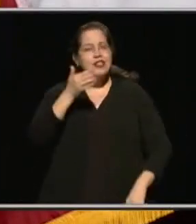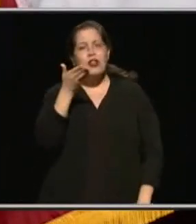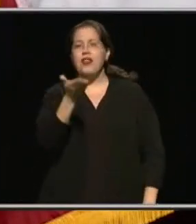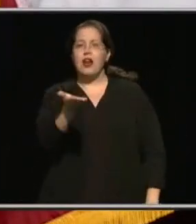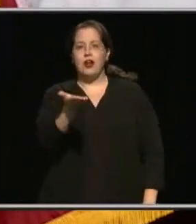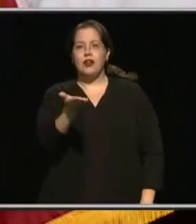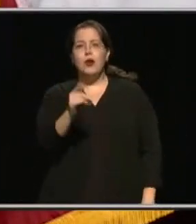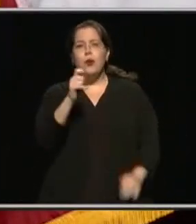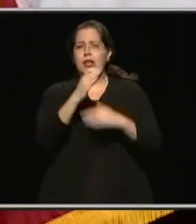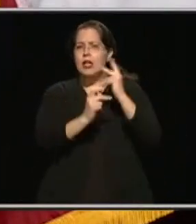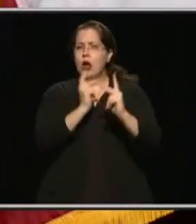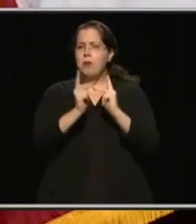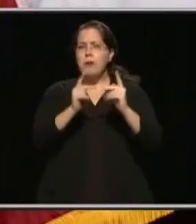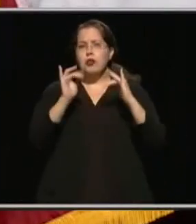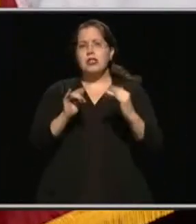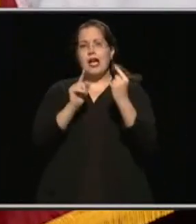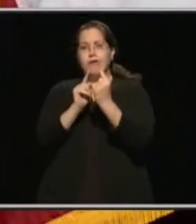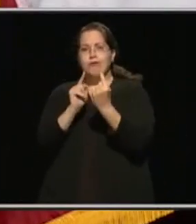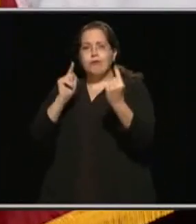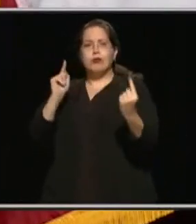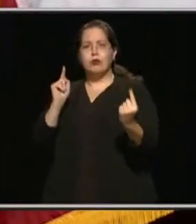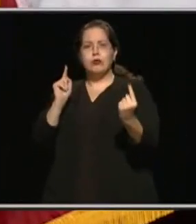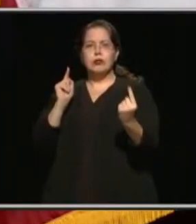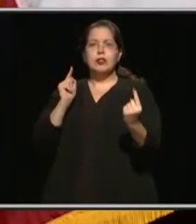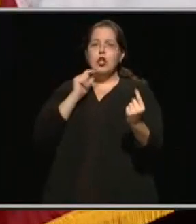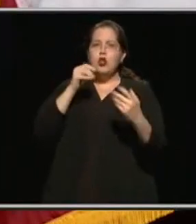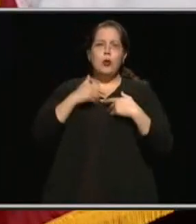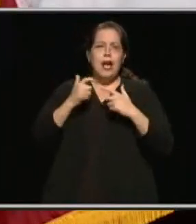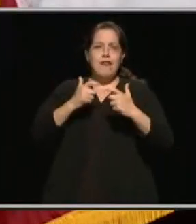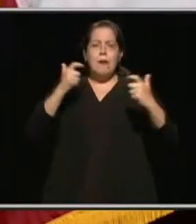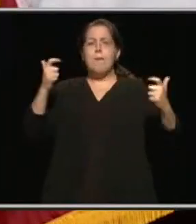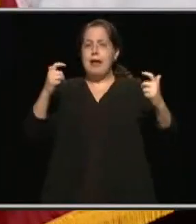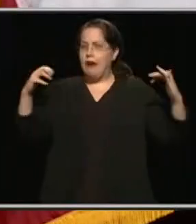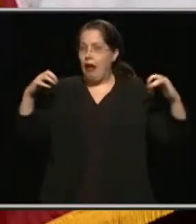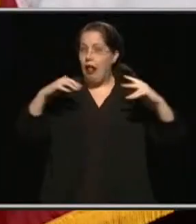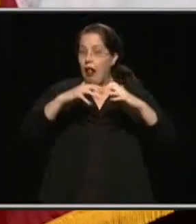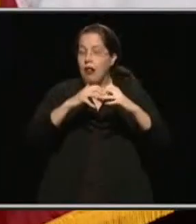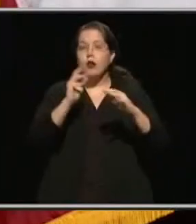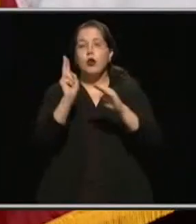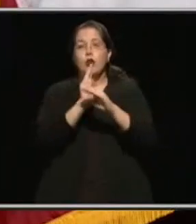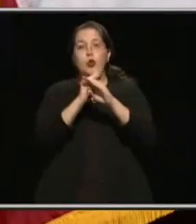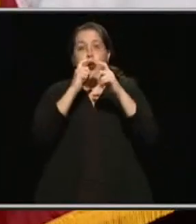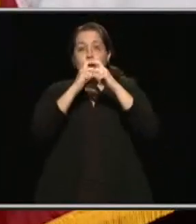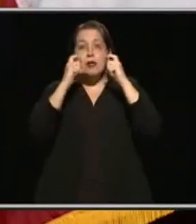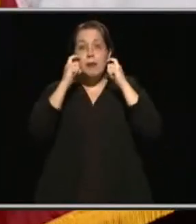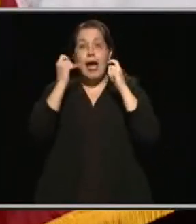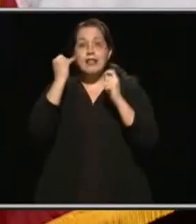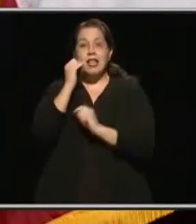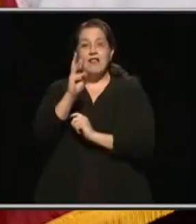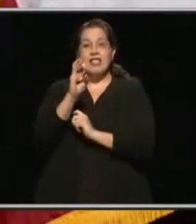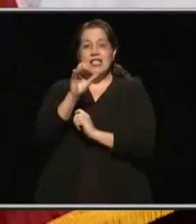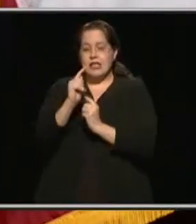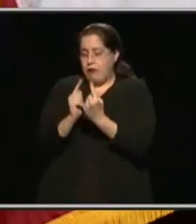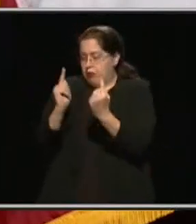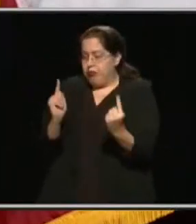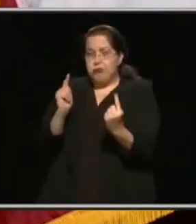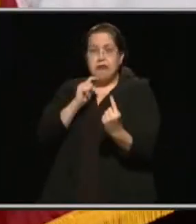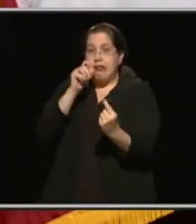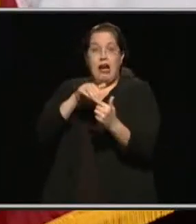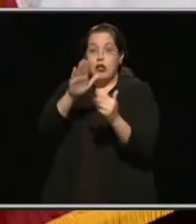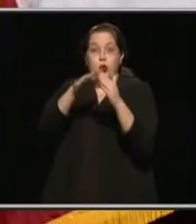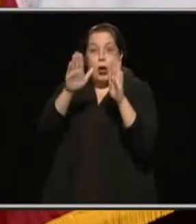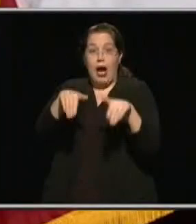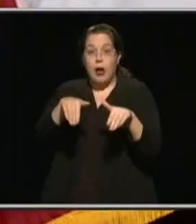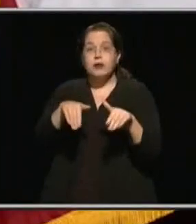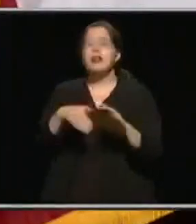need everyone to keep their physical distance. Don't host large gatherings. Wear a mask if you're within 6 feet of someone not in your household.